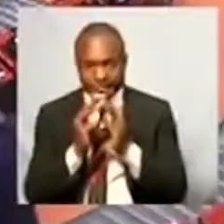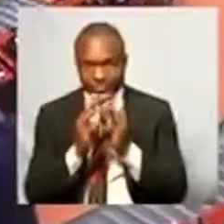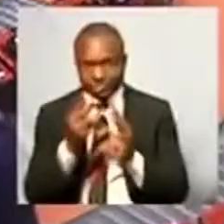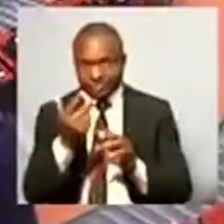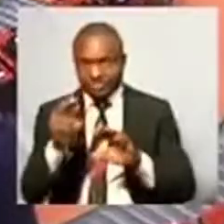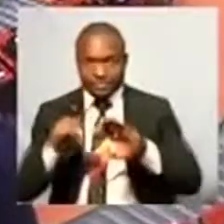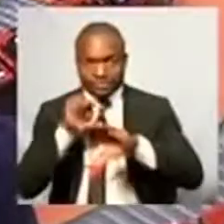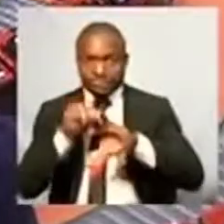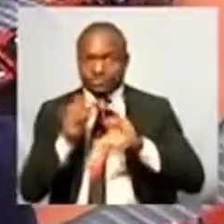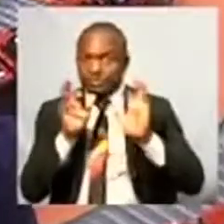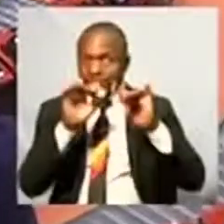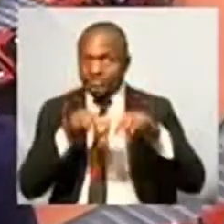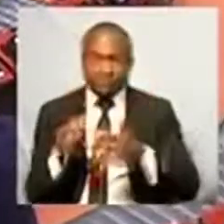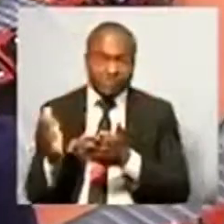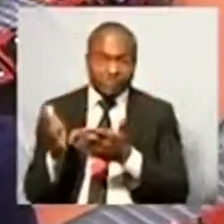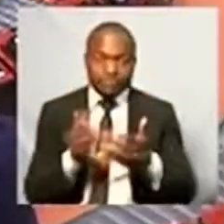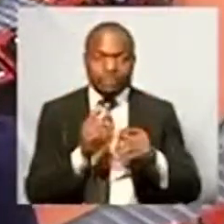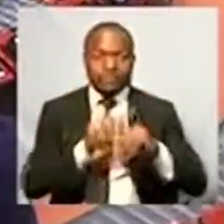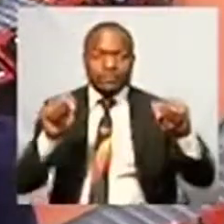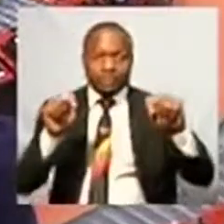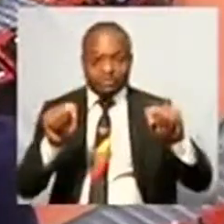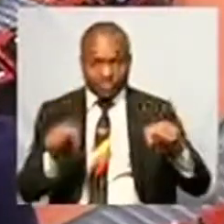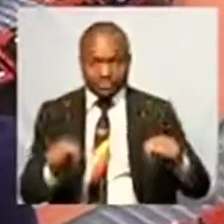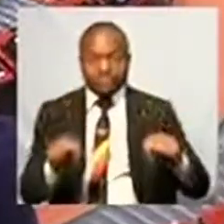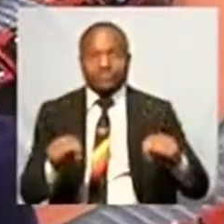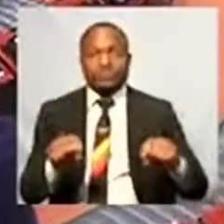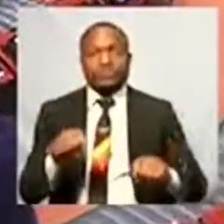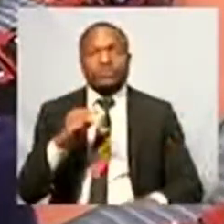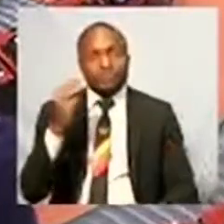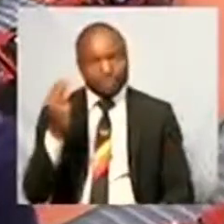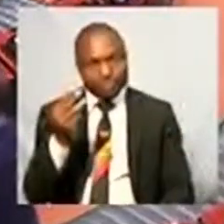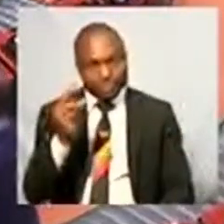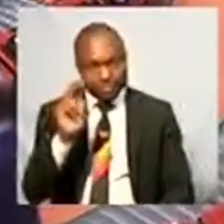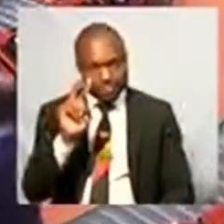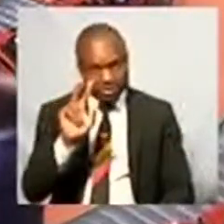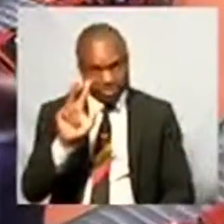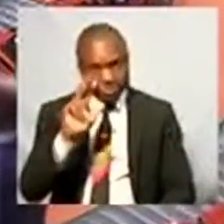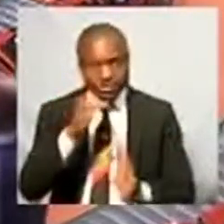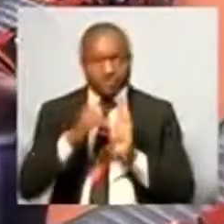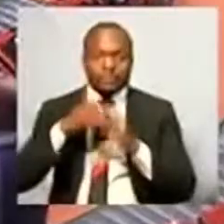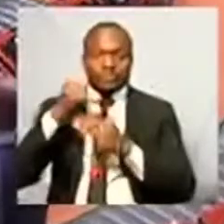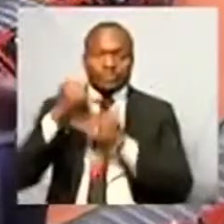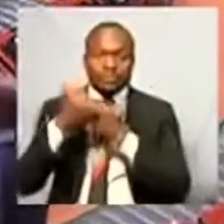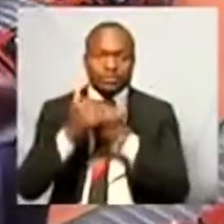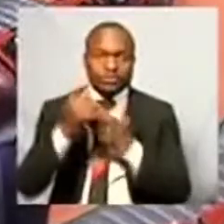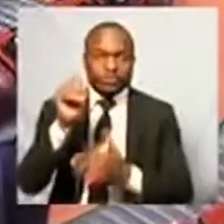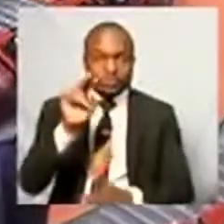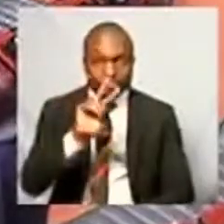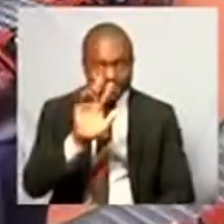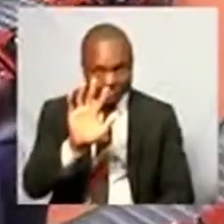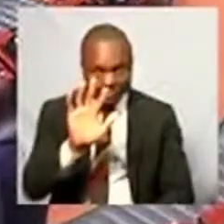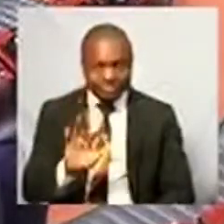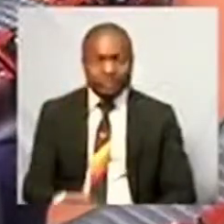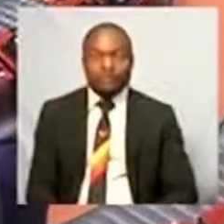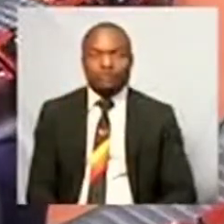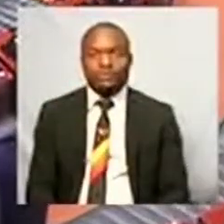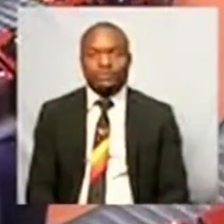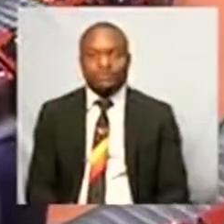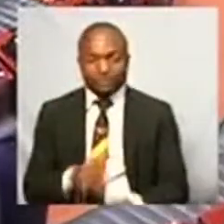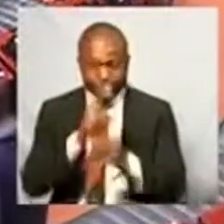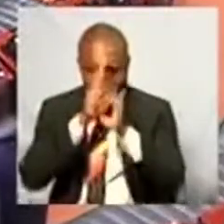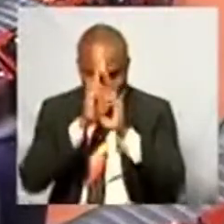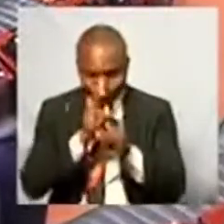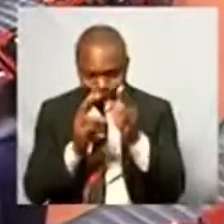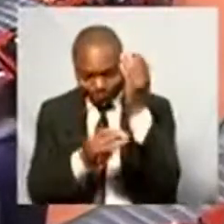13th National Assembly, laid on the table of the House on Wednesday, 23rd July 2025. And also, Mr. Msonde